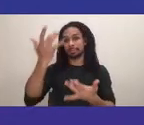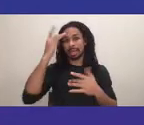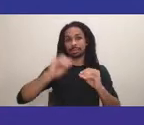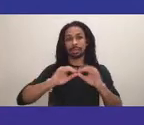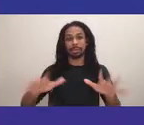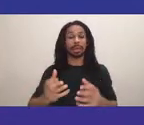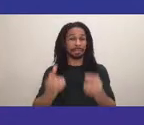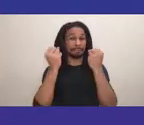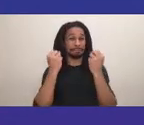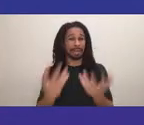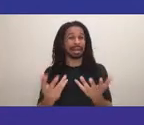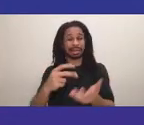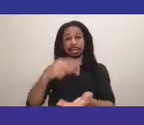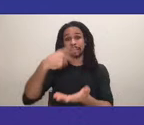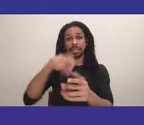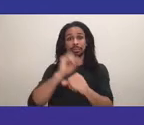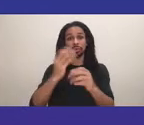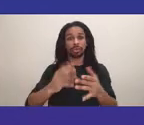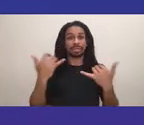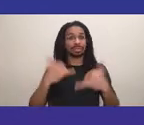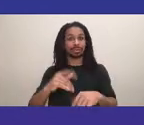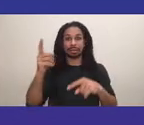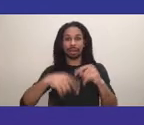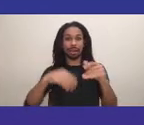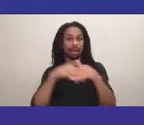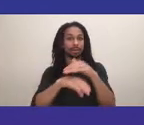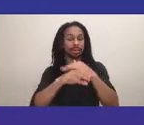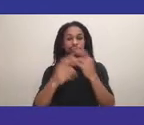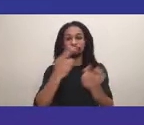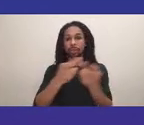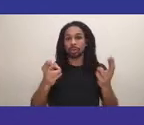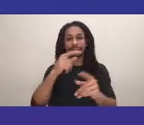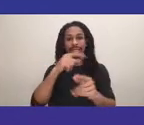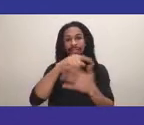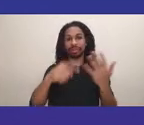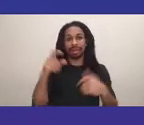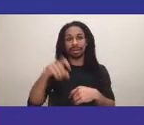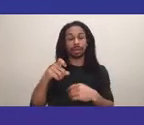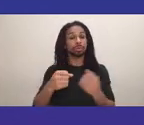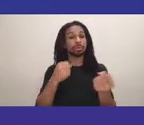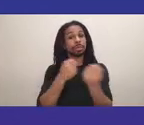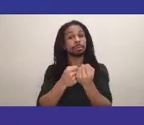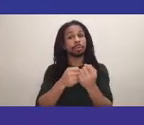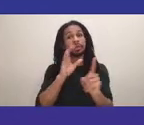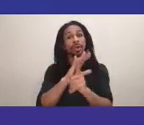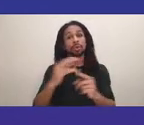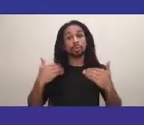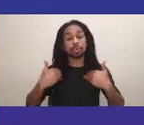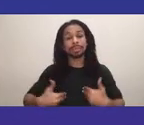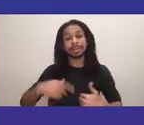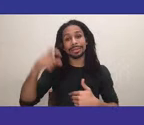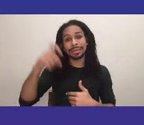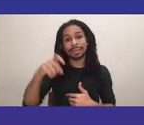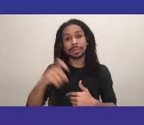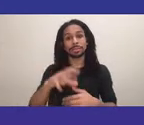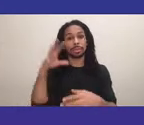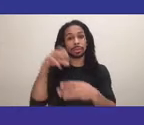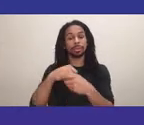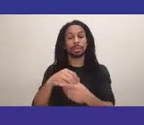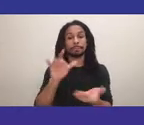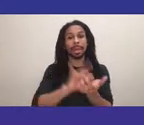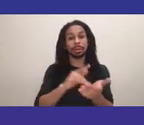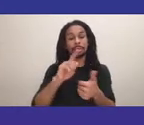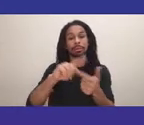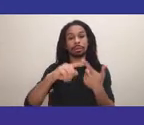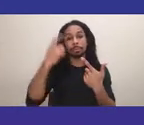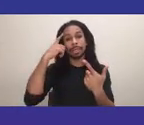are still unable to access the resources they need to support their human needs, including medical and mental